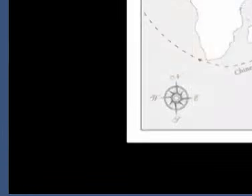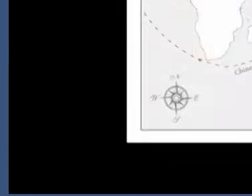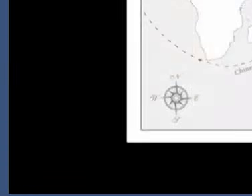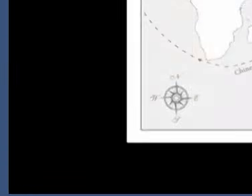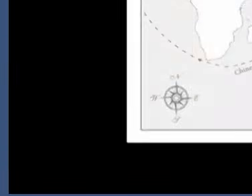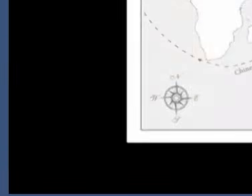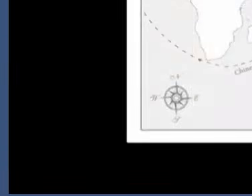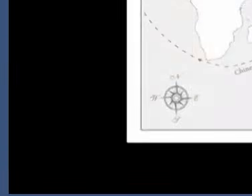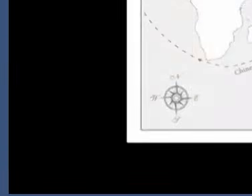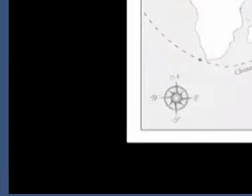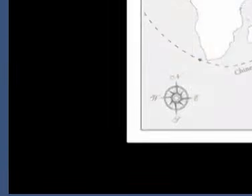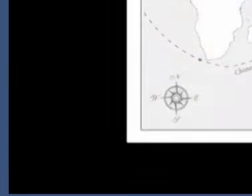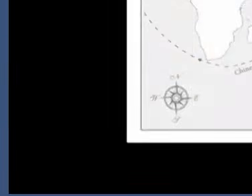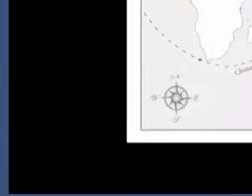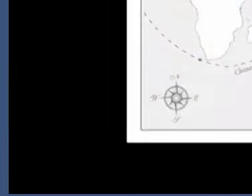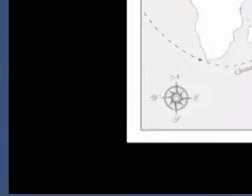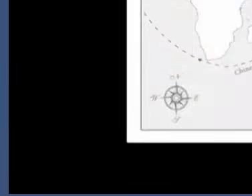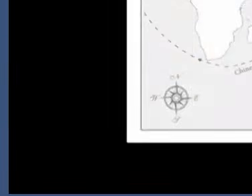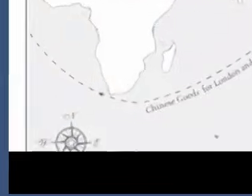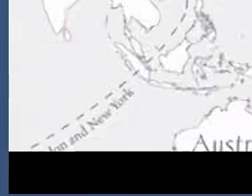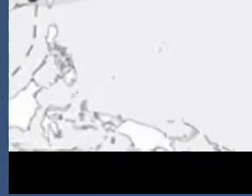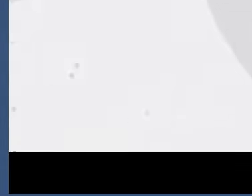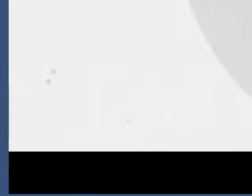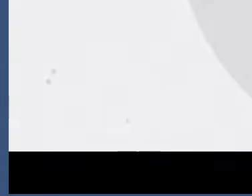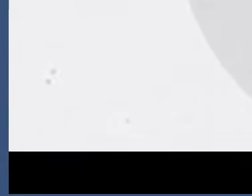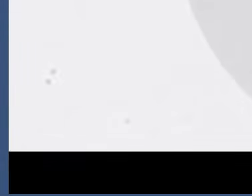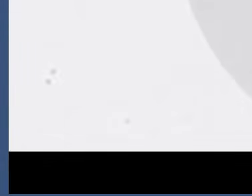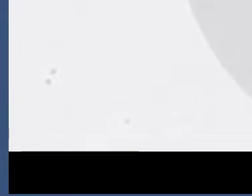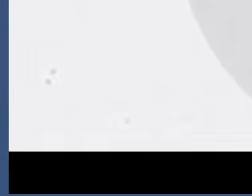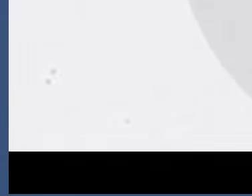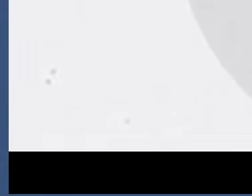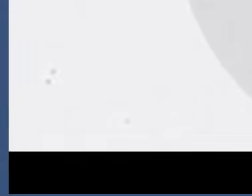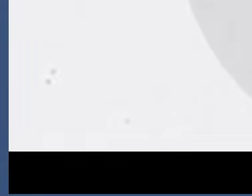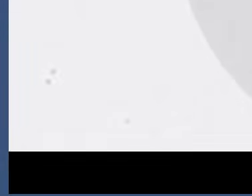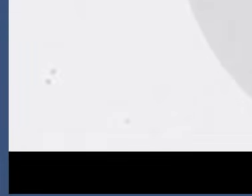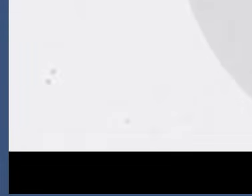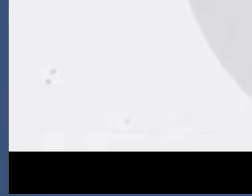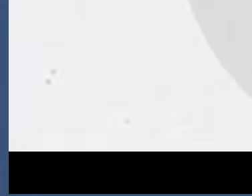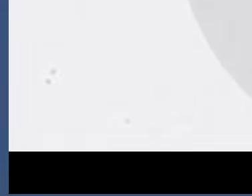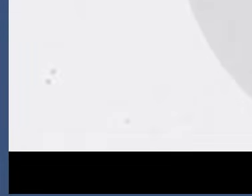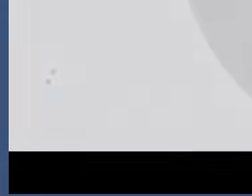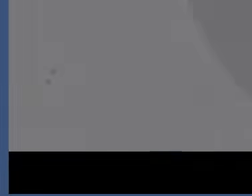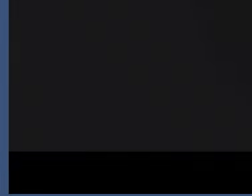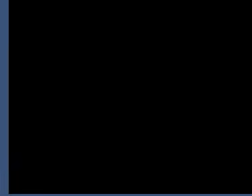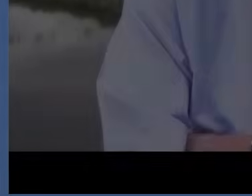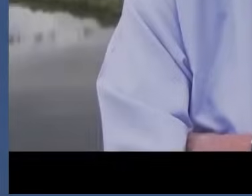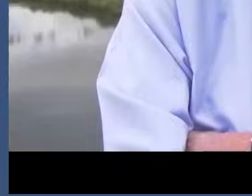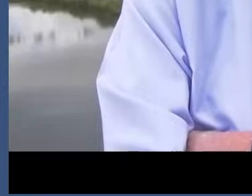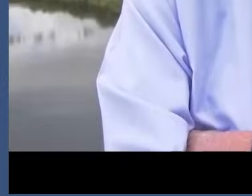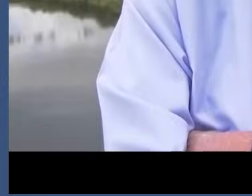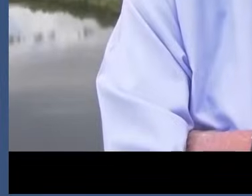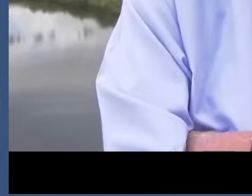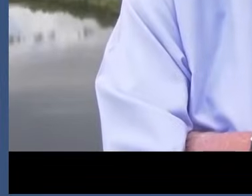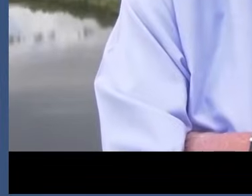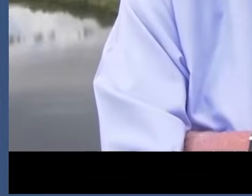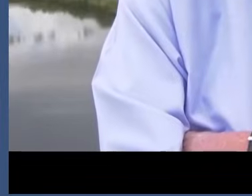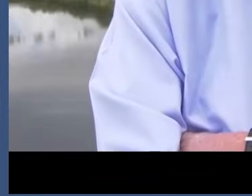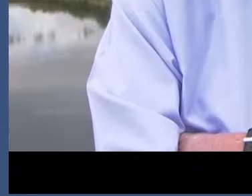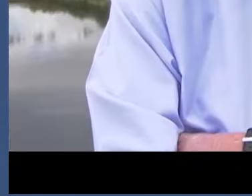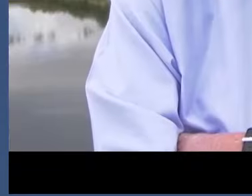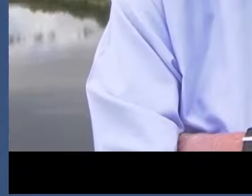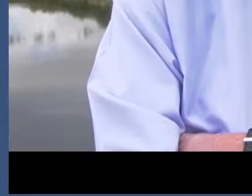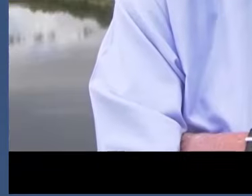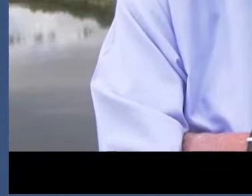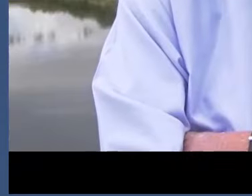I could establish forts up and down the Columbia River, he could make a fortune. His plan was good,